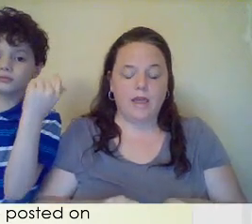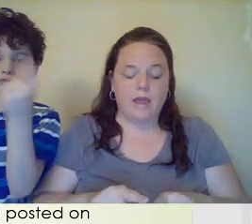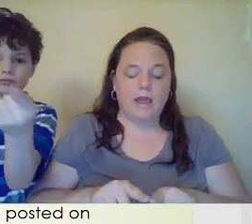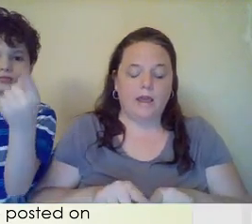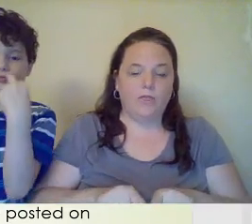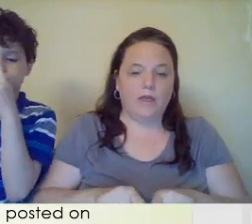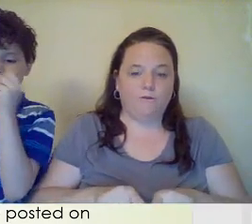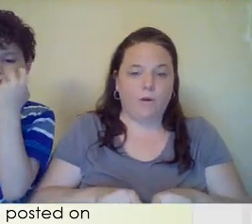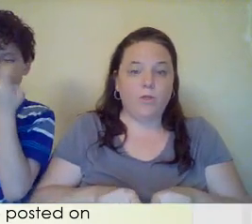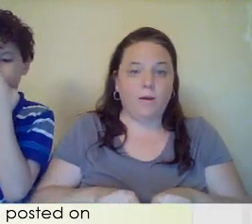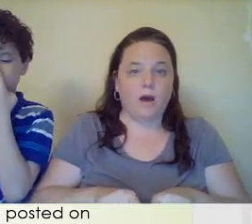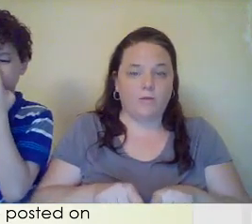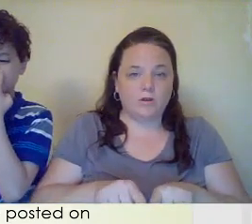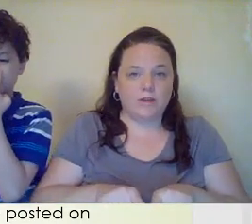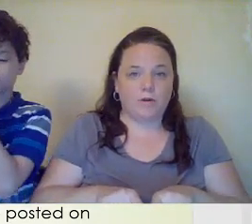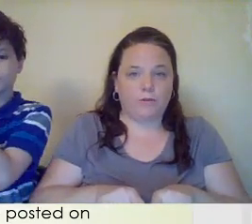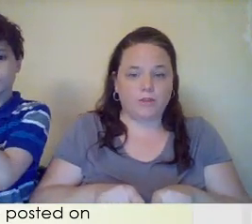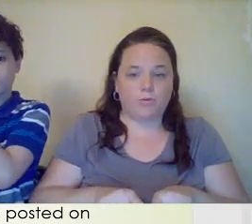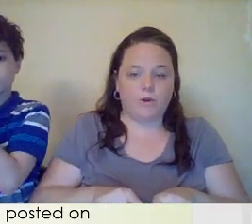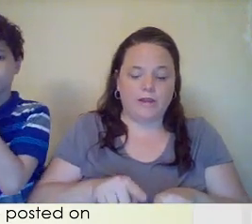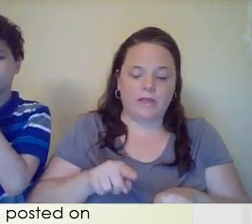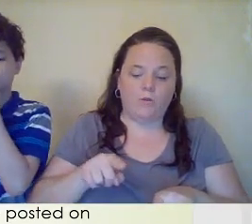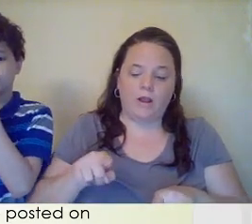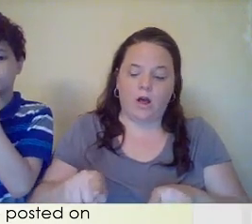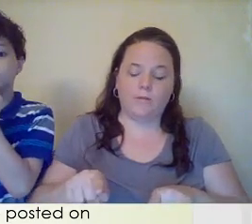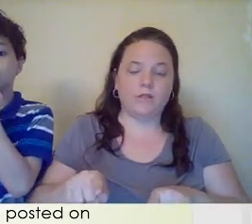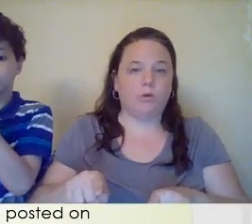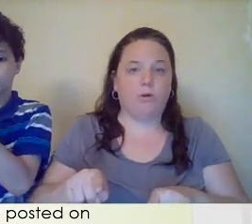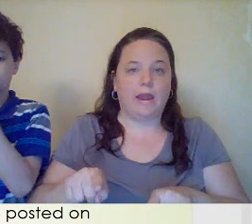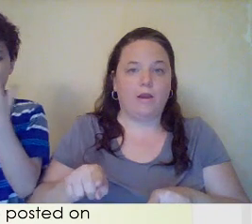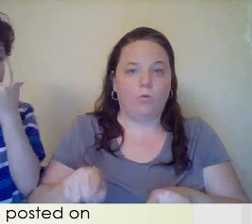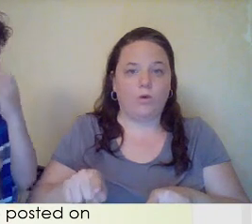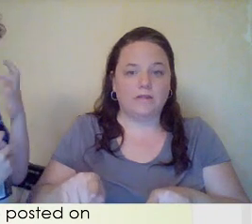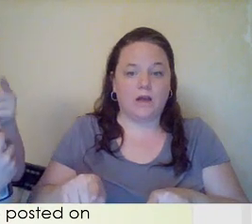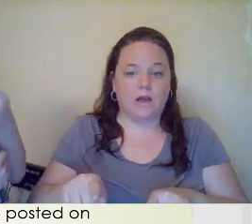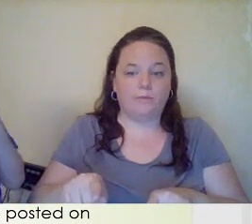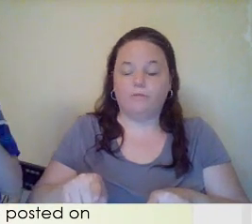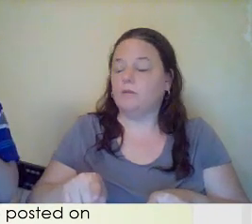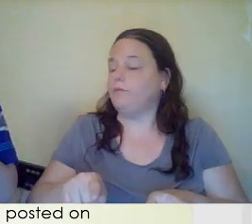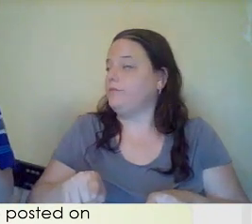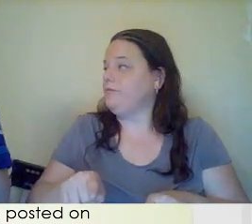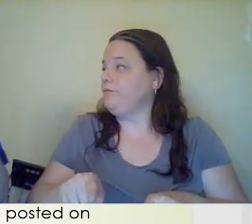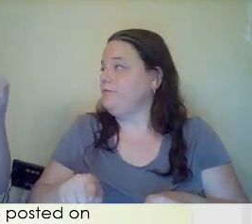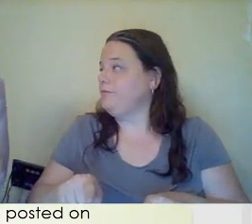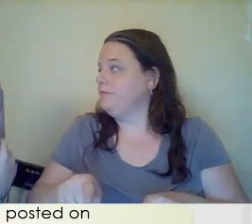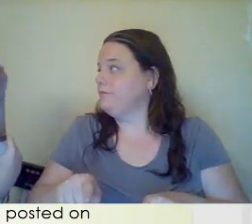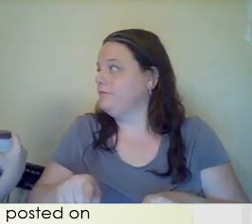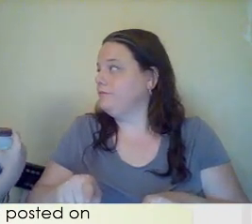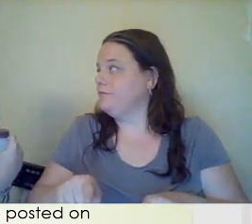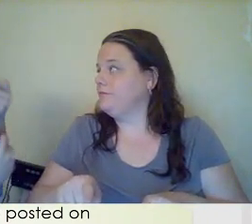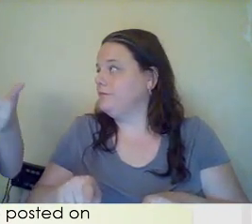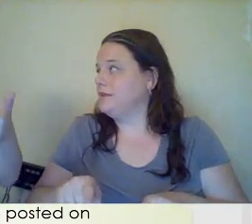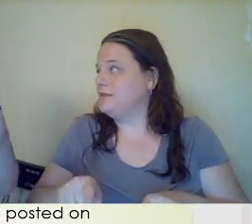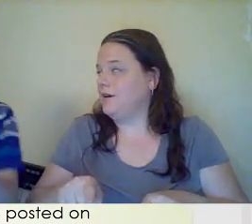diamond, and then from the bottom, using a reference point, he went up to the right one time.